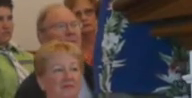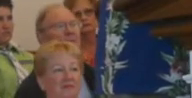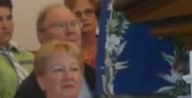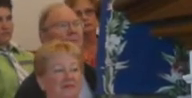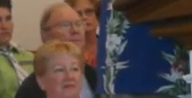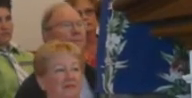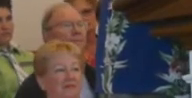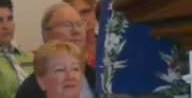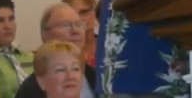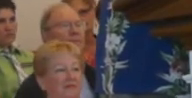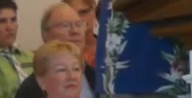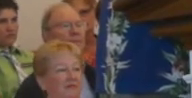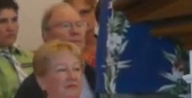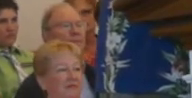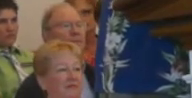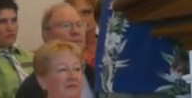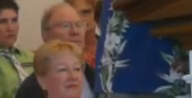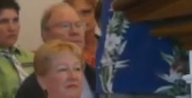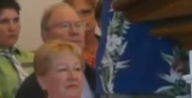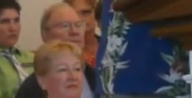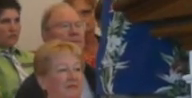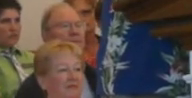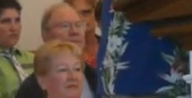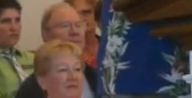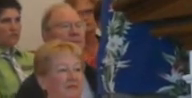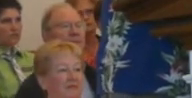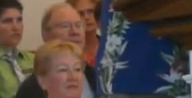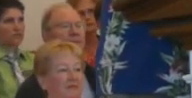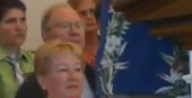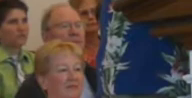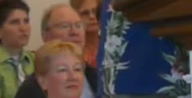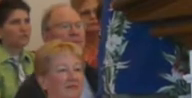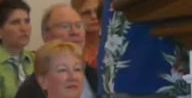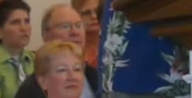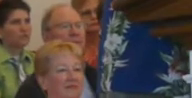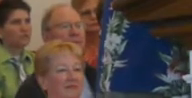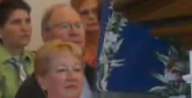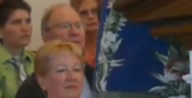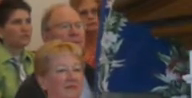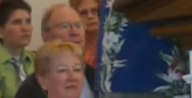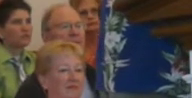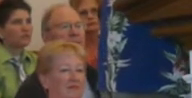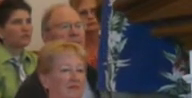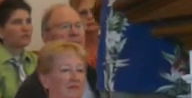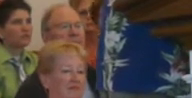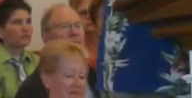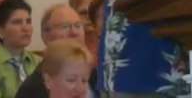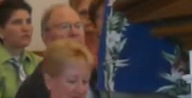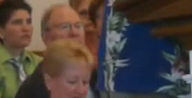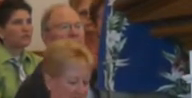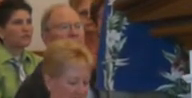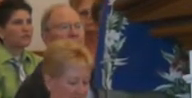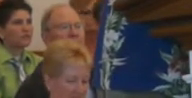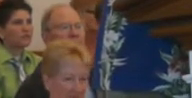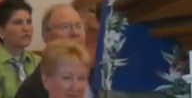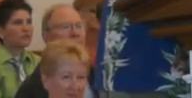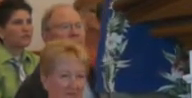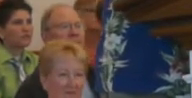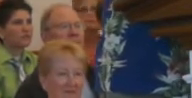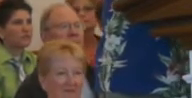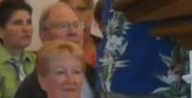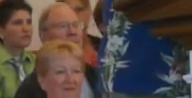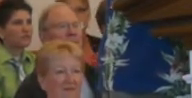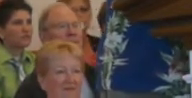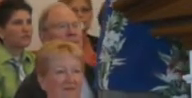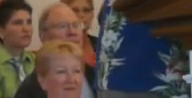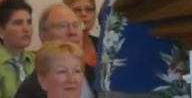Justice Center, and that will be October 30th between 2 and 6 p.m. at Sandy's home. So you can see her for